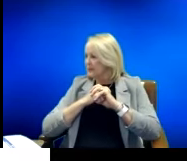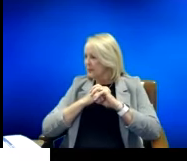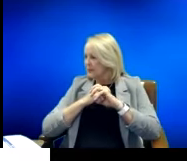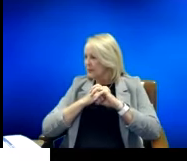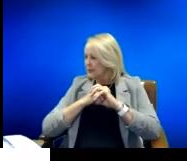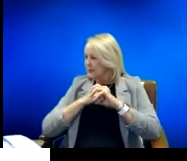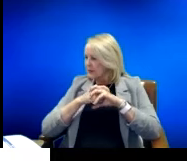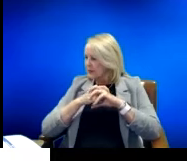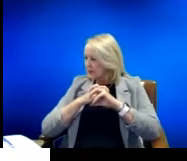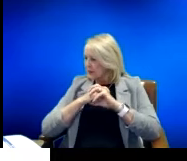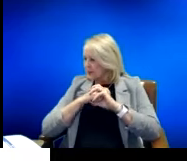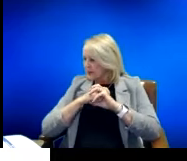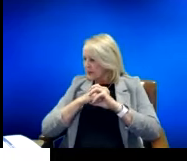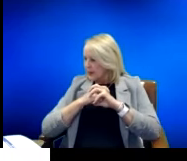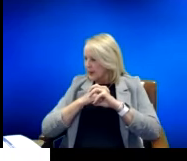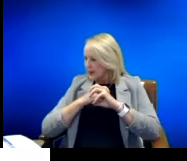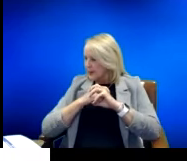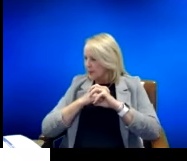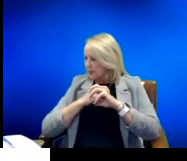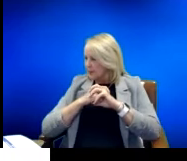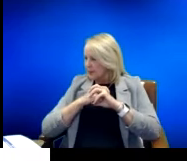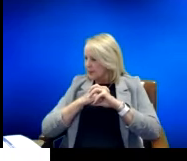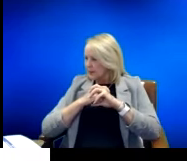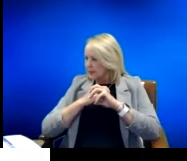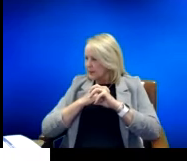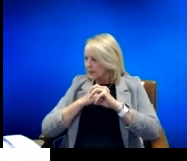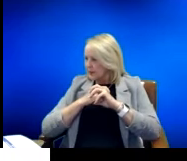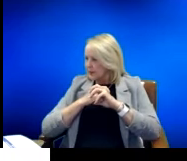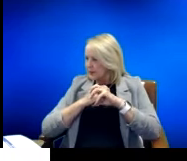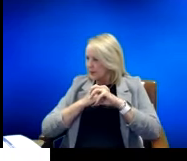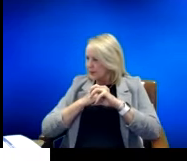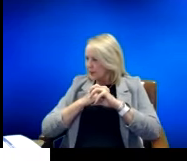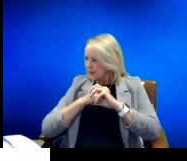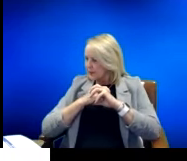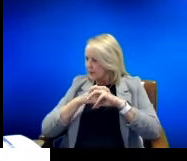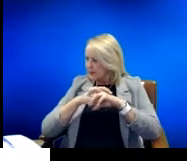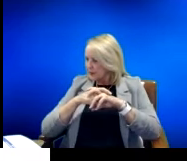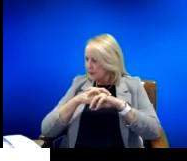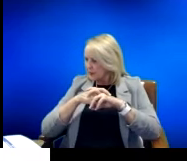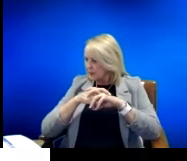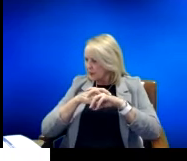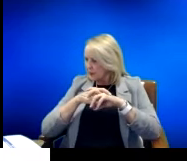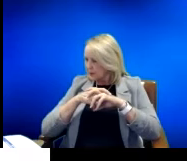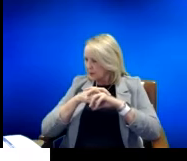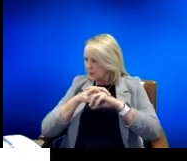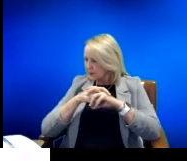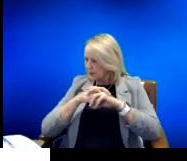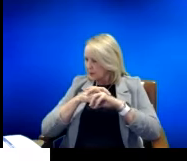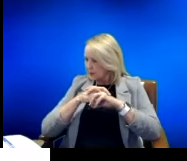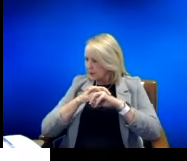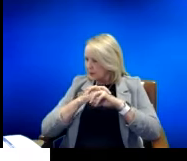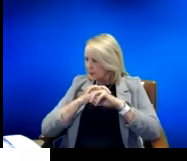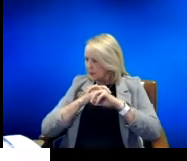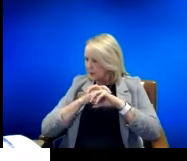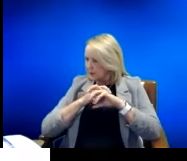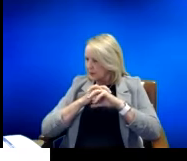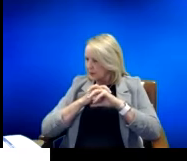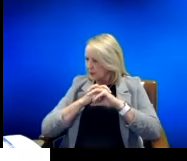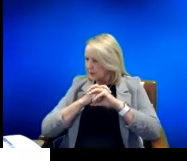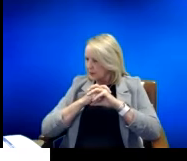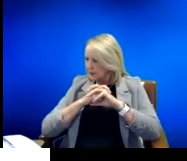to add to what Linda has provided? Other than that, we're happy for any sort of outreach opportunities you